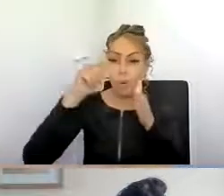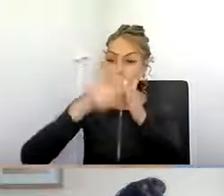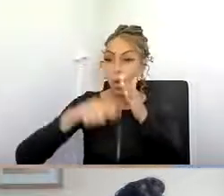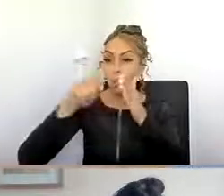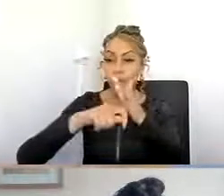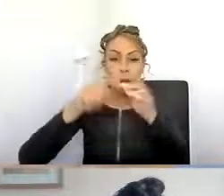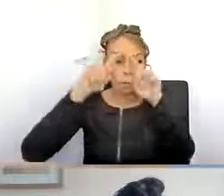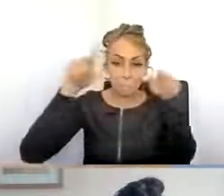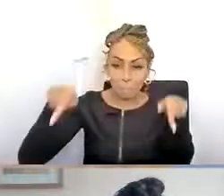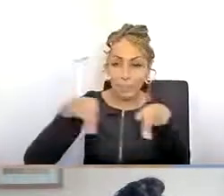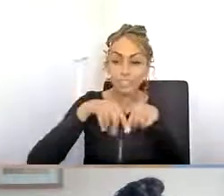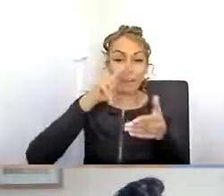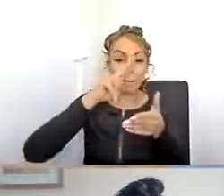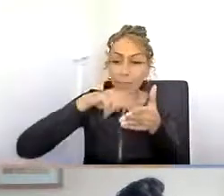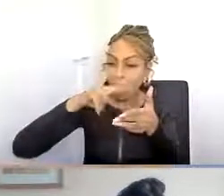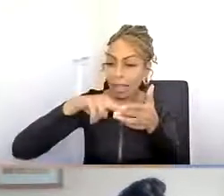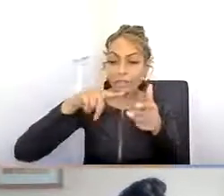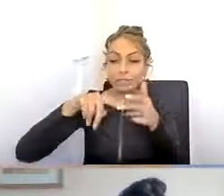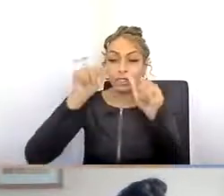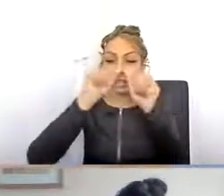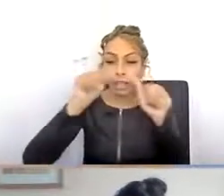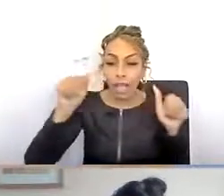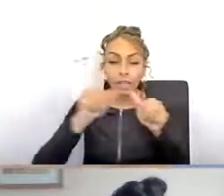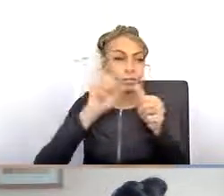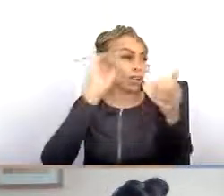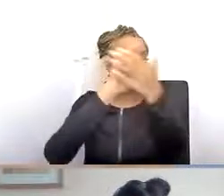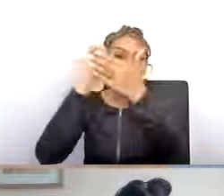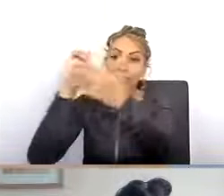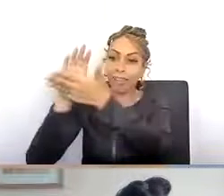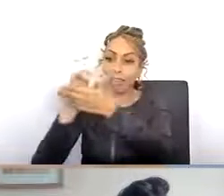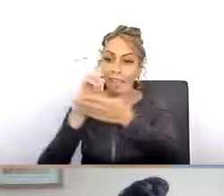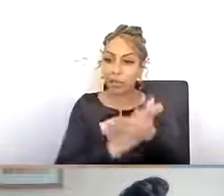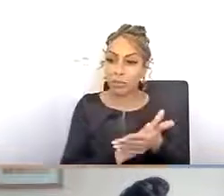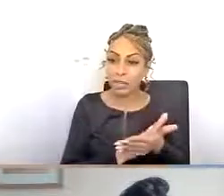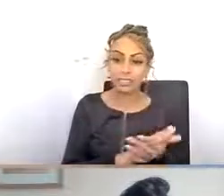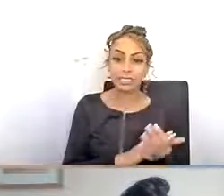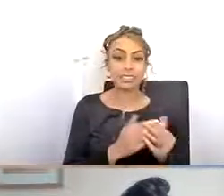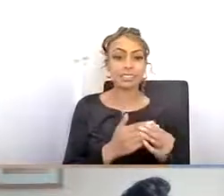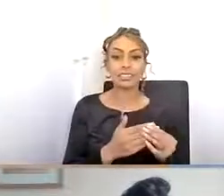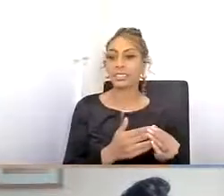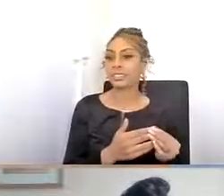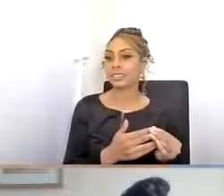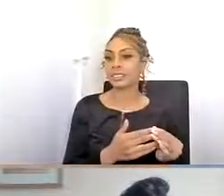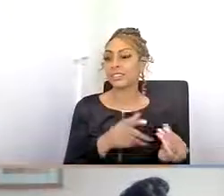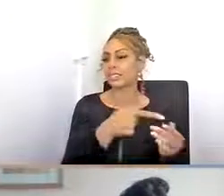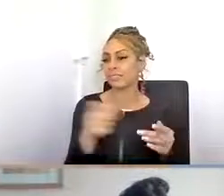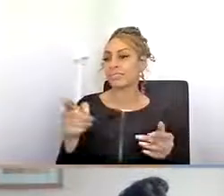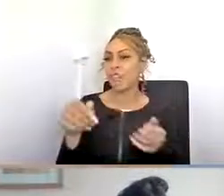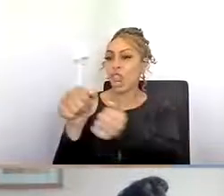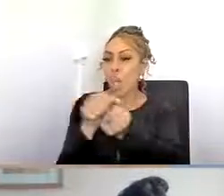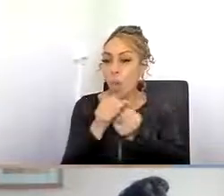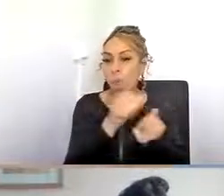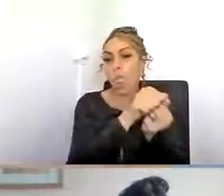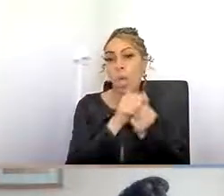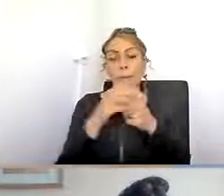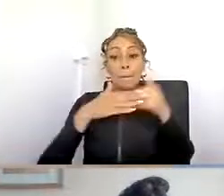the walls became filled with art, and many works, in fact, were out on long-term loan because the building, in